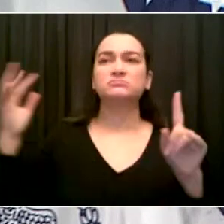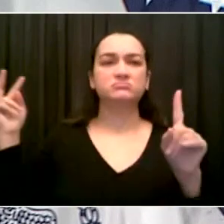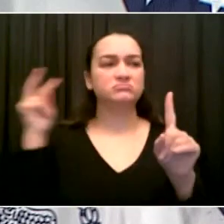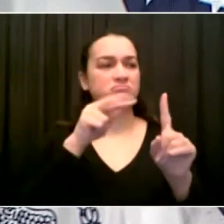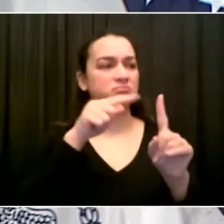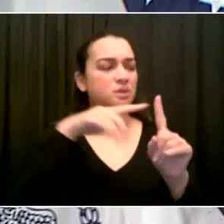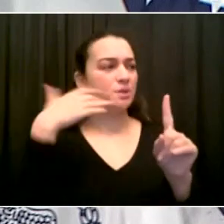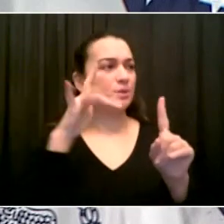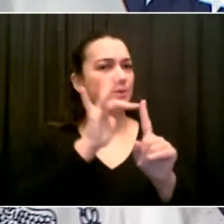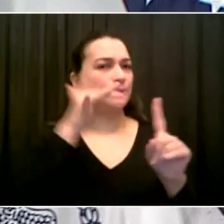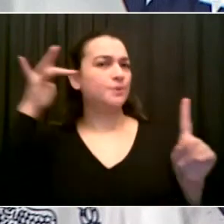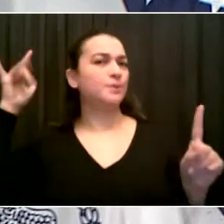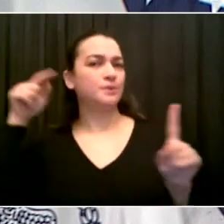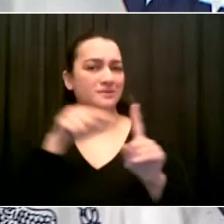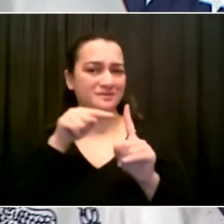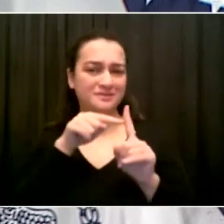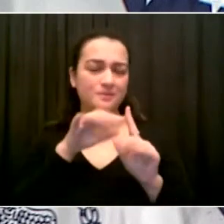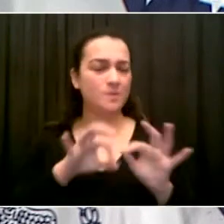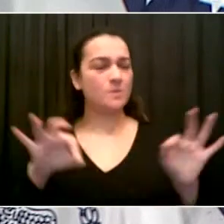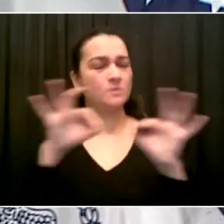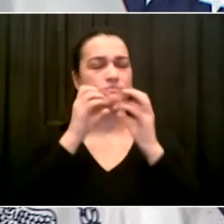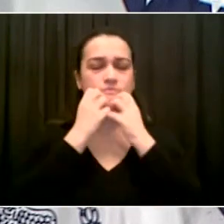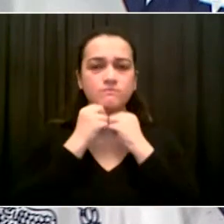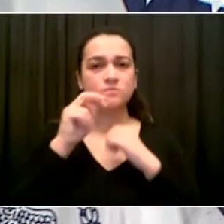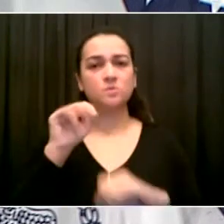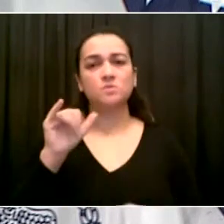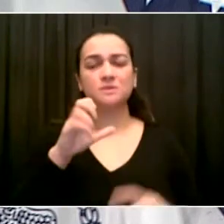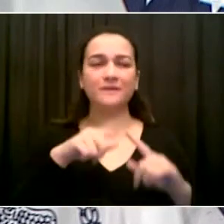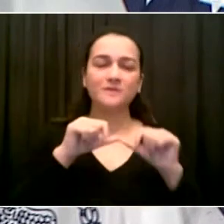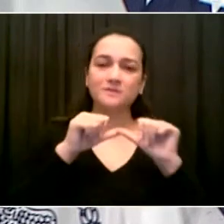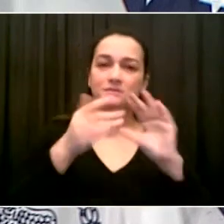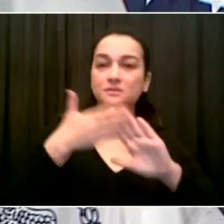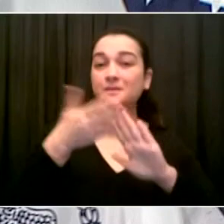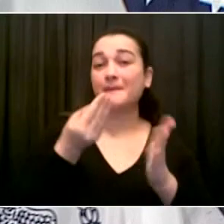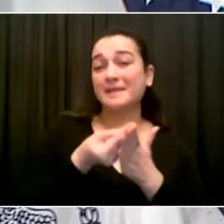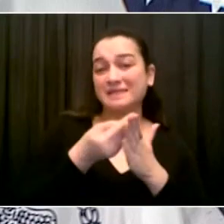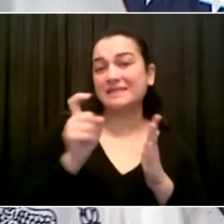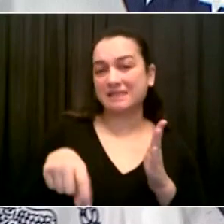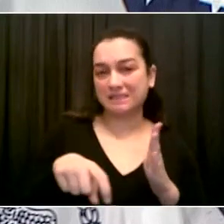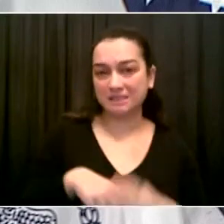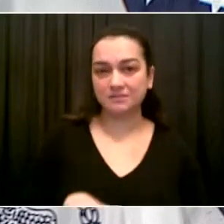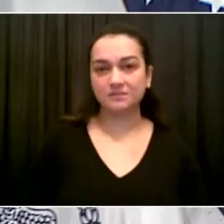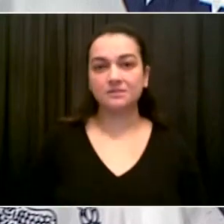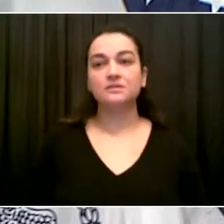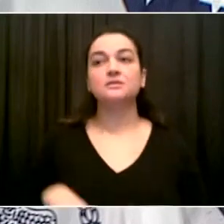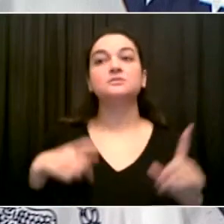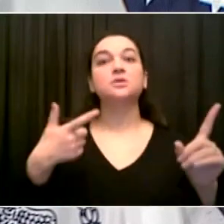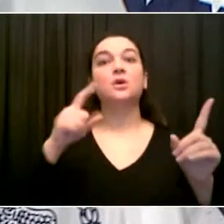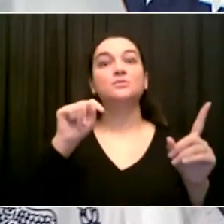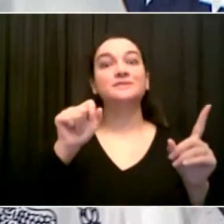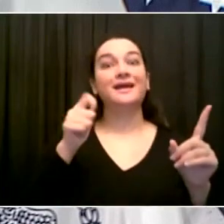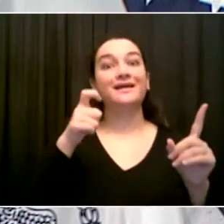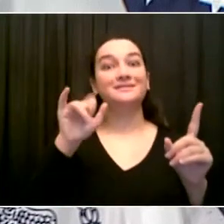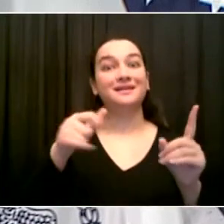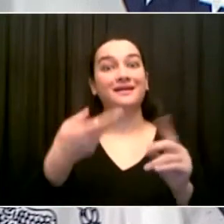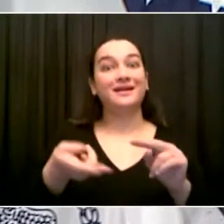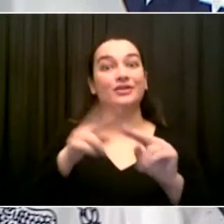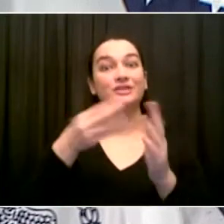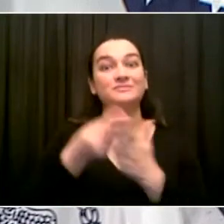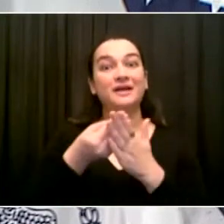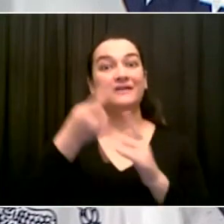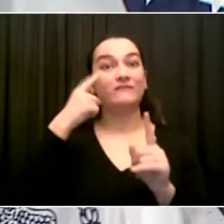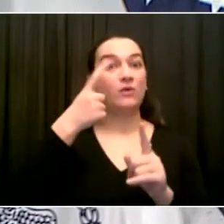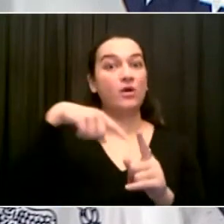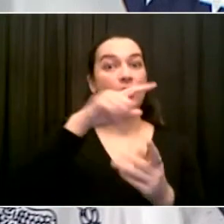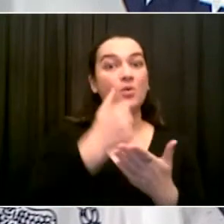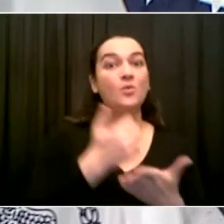the money that will come from this new taxation is going to make New York City an even better place to live,